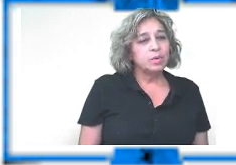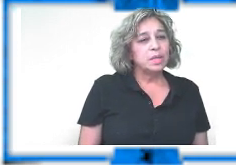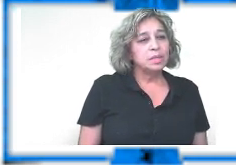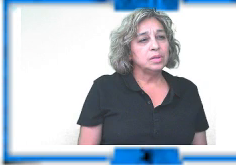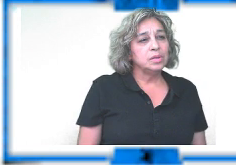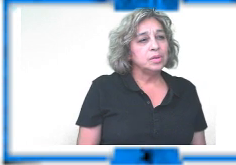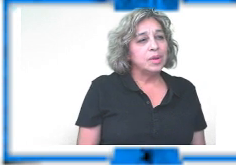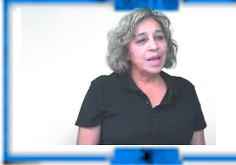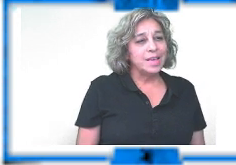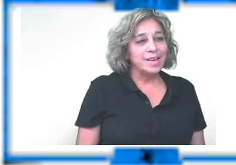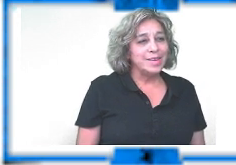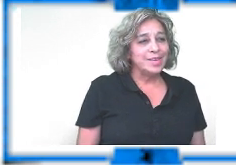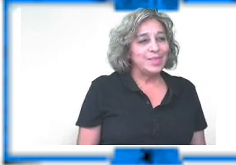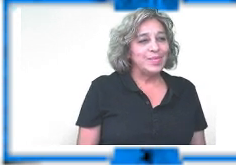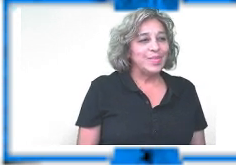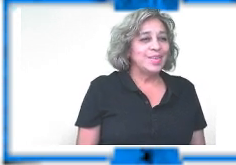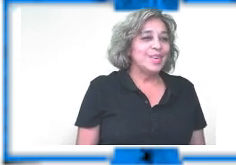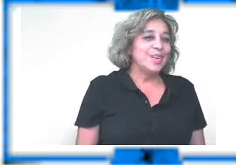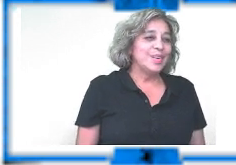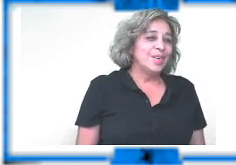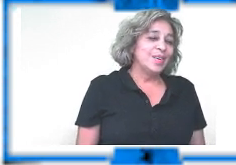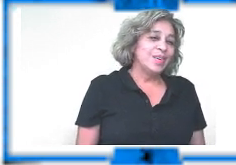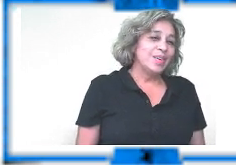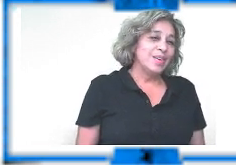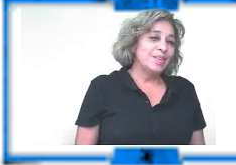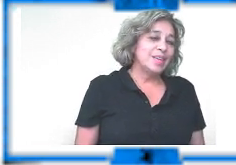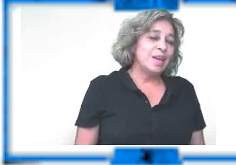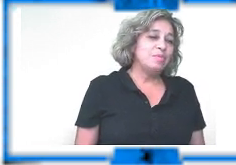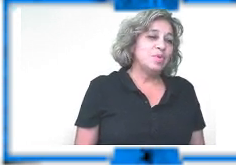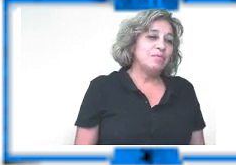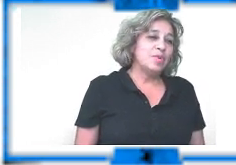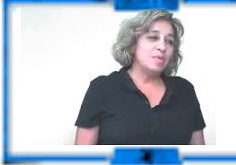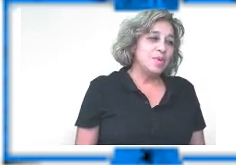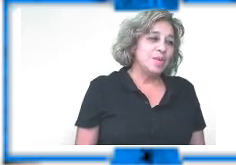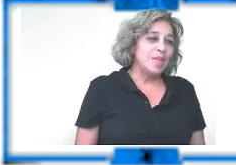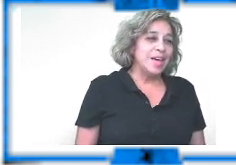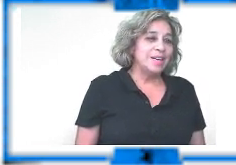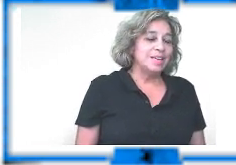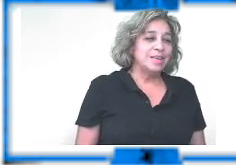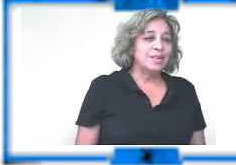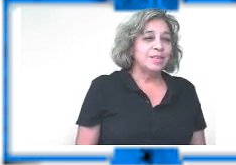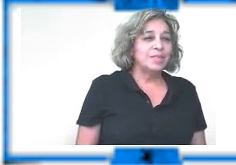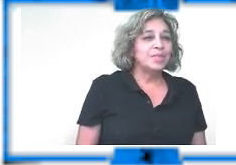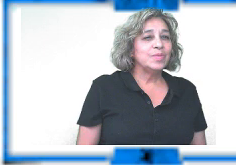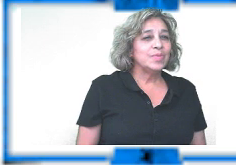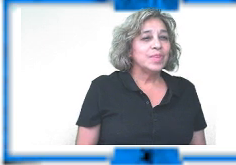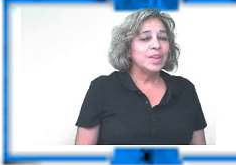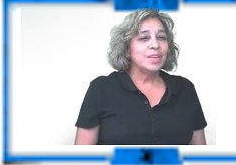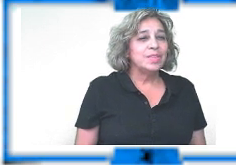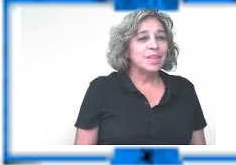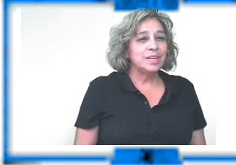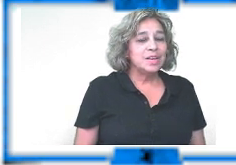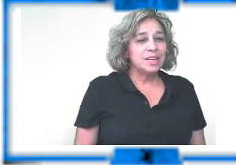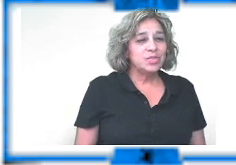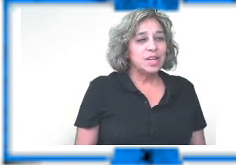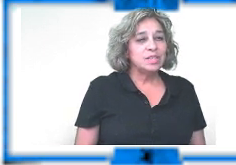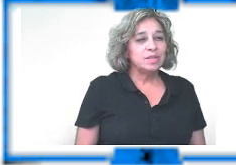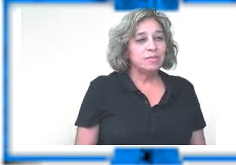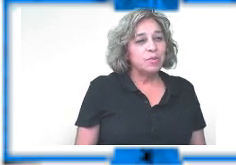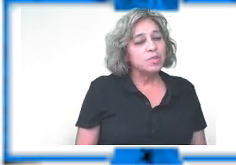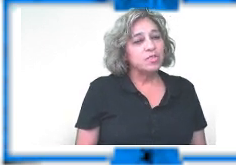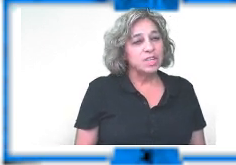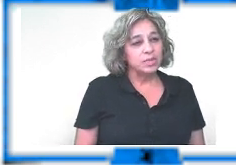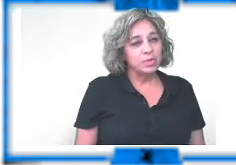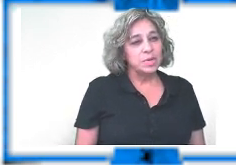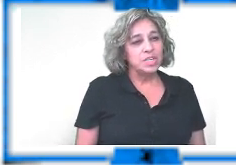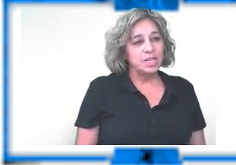the Guadalajara es a informarles que ya came to inform you that la transformación, that la cuarta